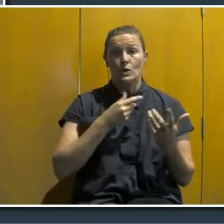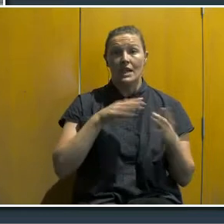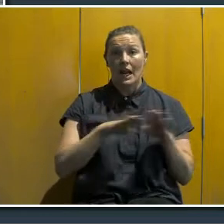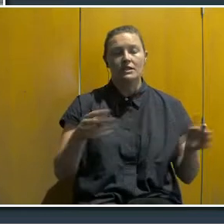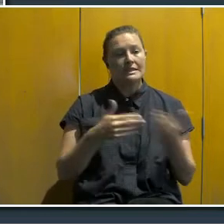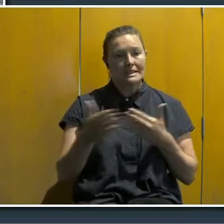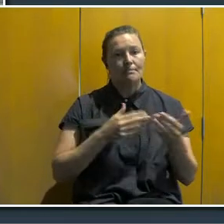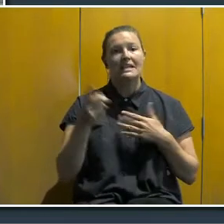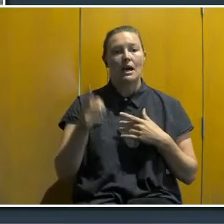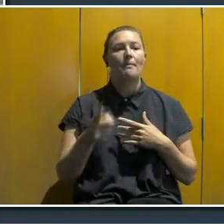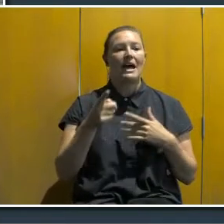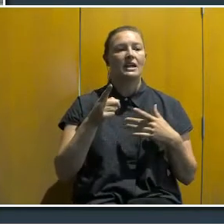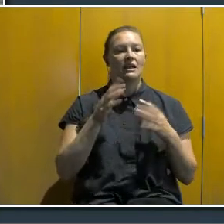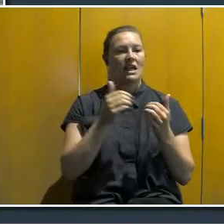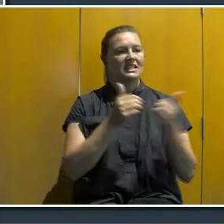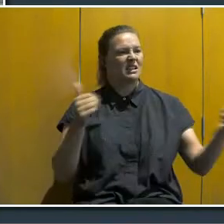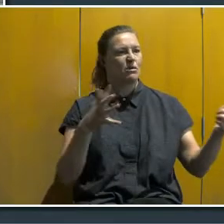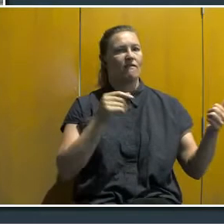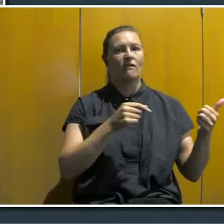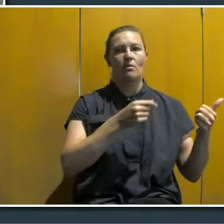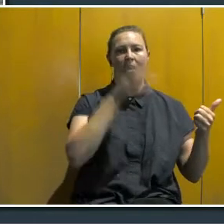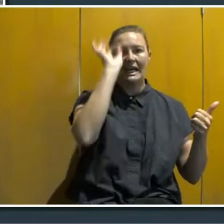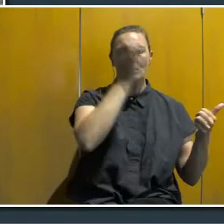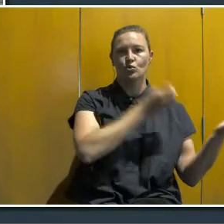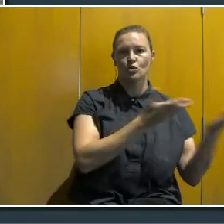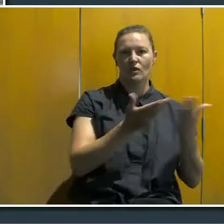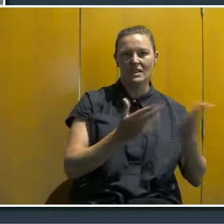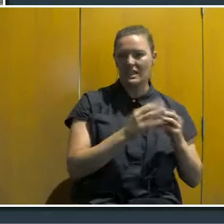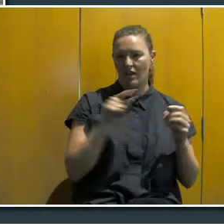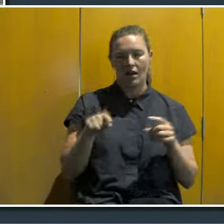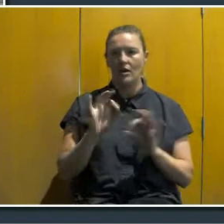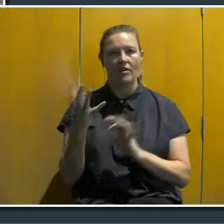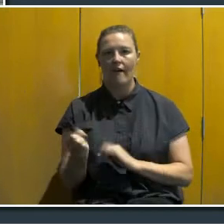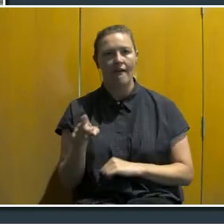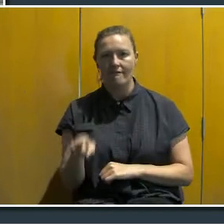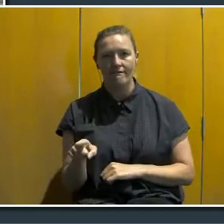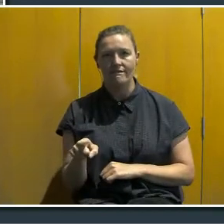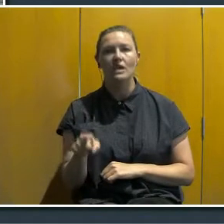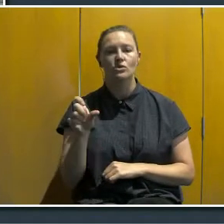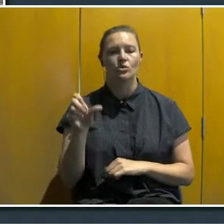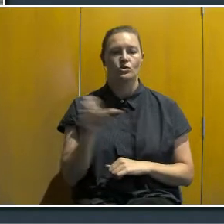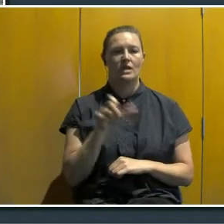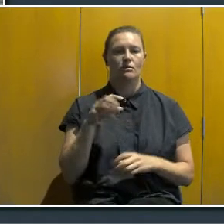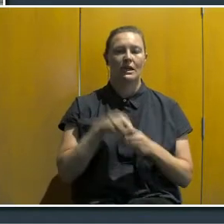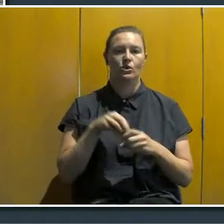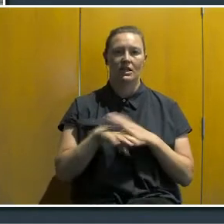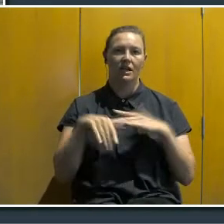to council amenities and availability of services should be the primary criteria when it comes to establishing rating